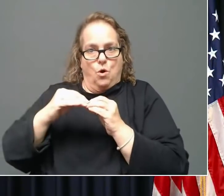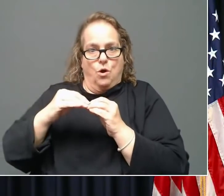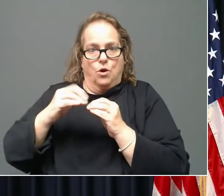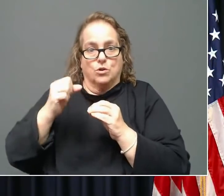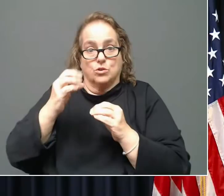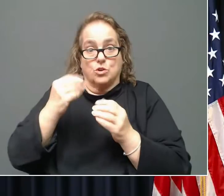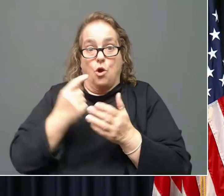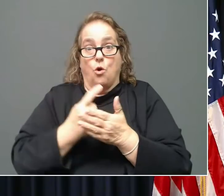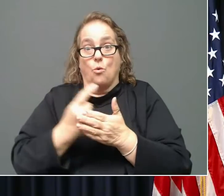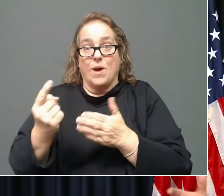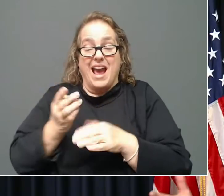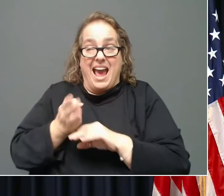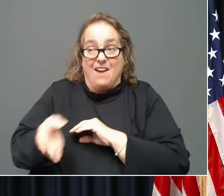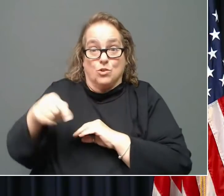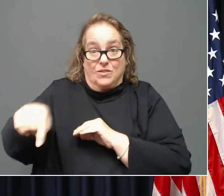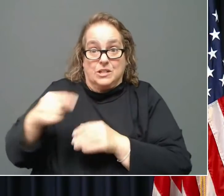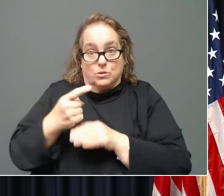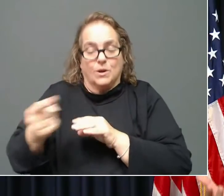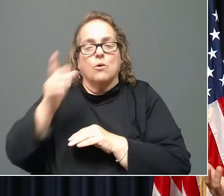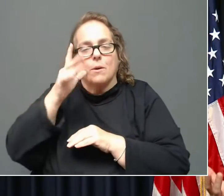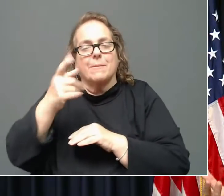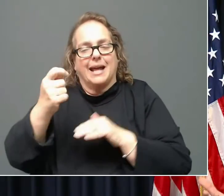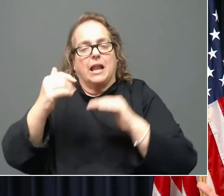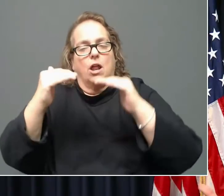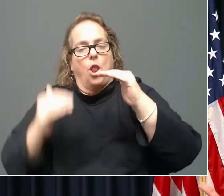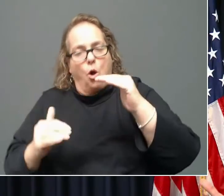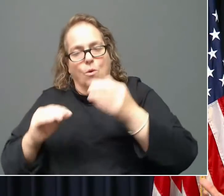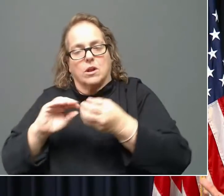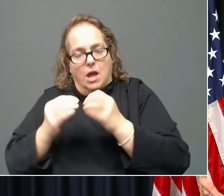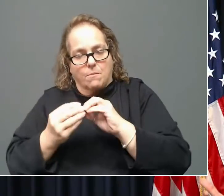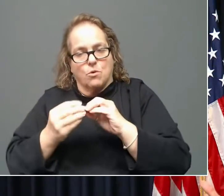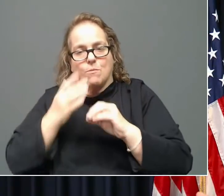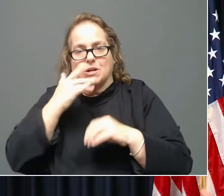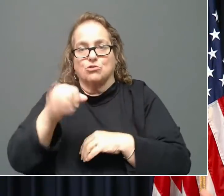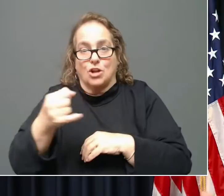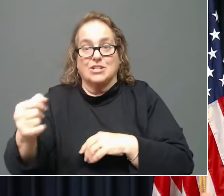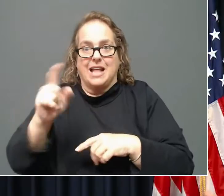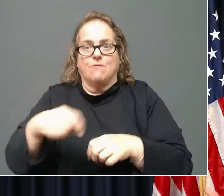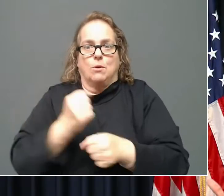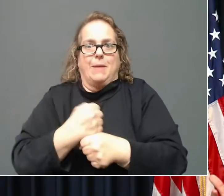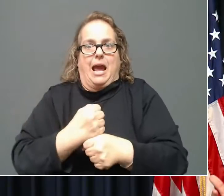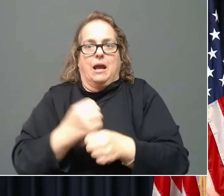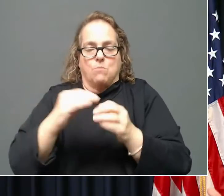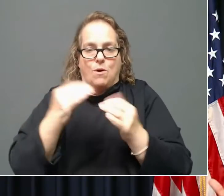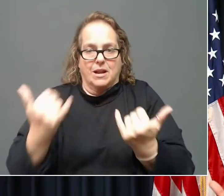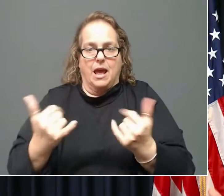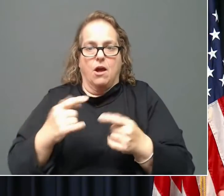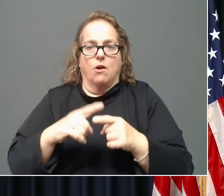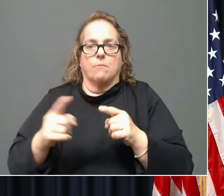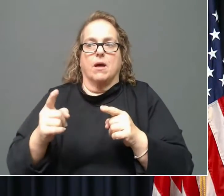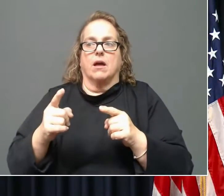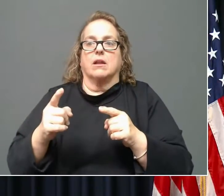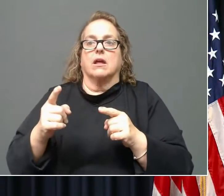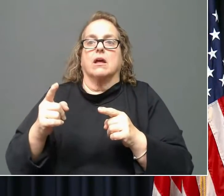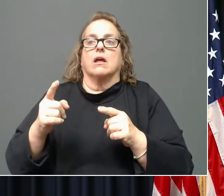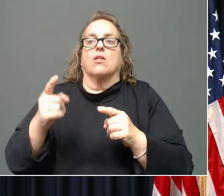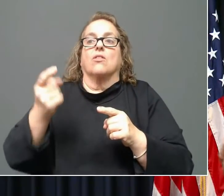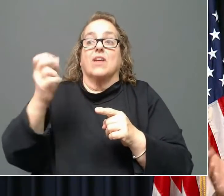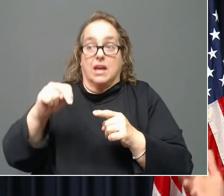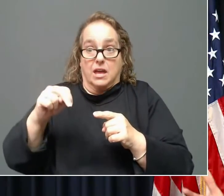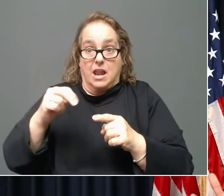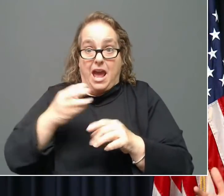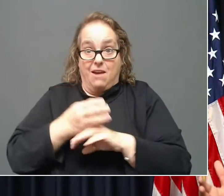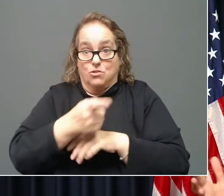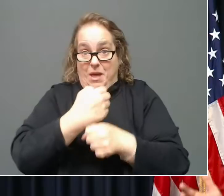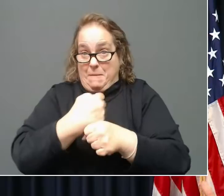little lower on Johnson & Johnson. But then they are going to elevate significantly. And so we believe, especially